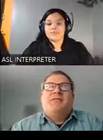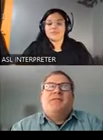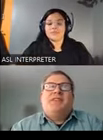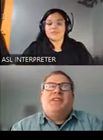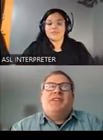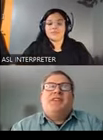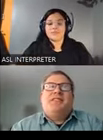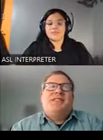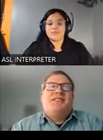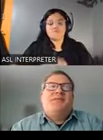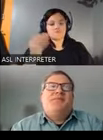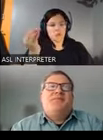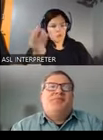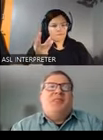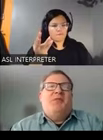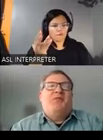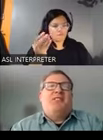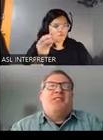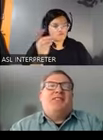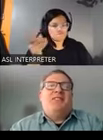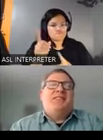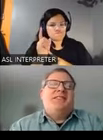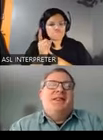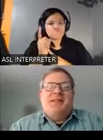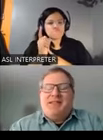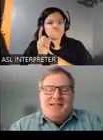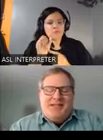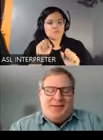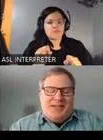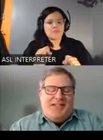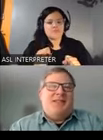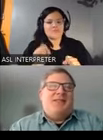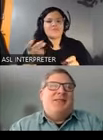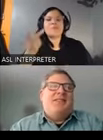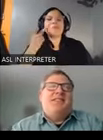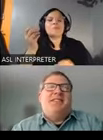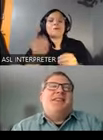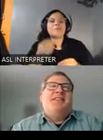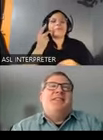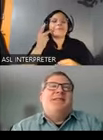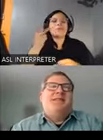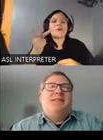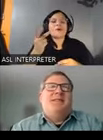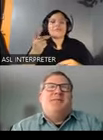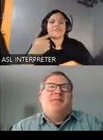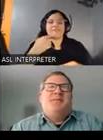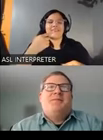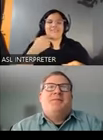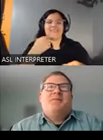A few more seconds, I think we've reached consensus. So let's see what our simulations say.